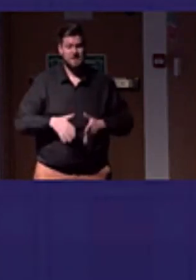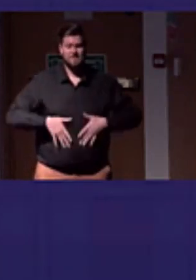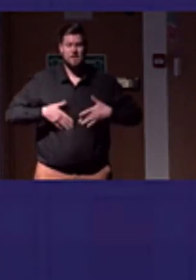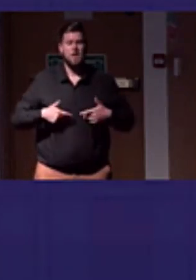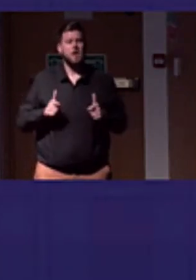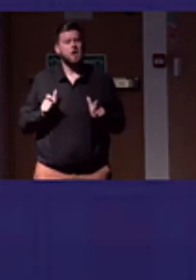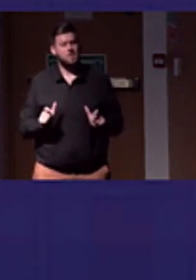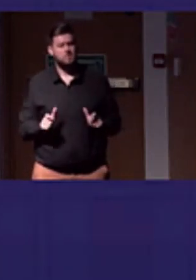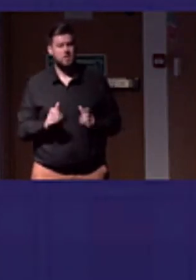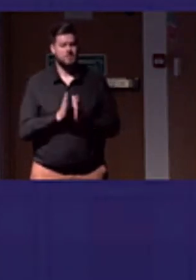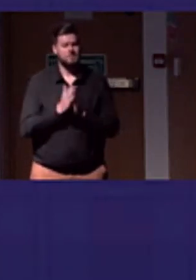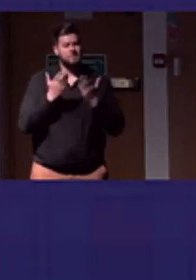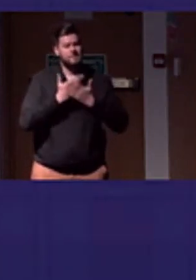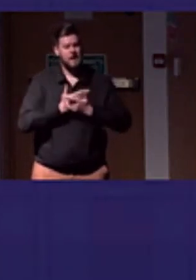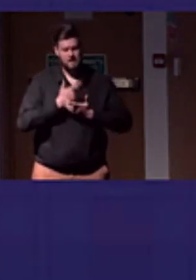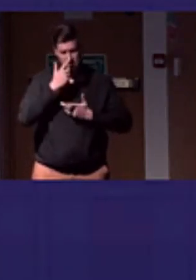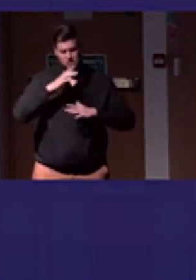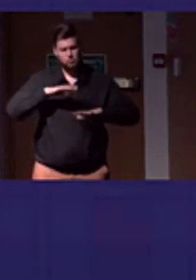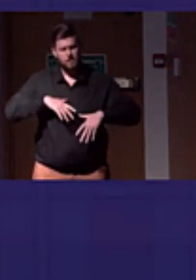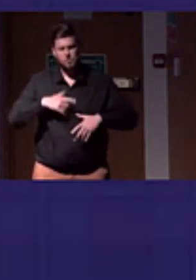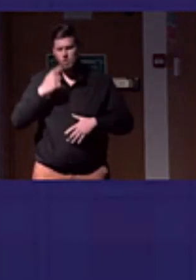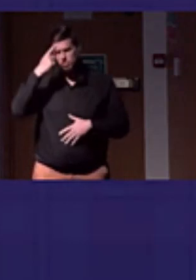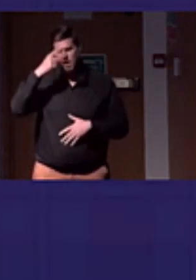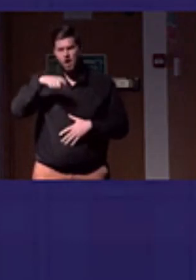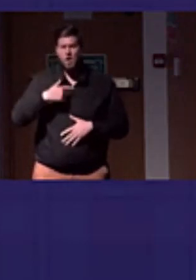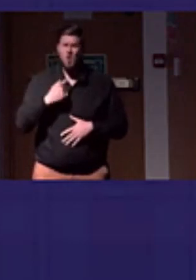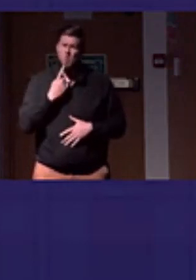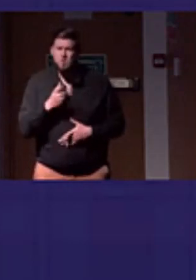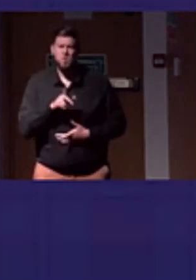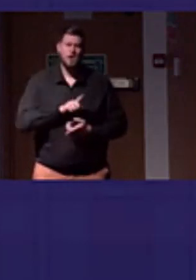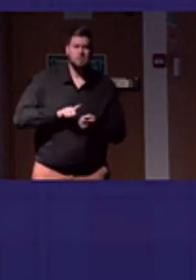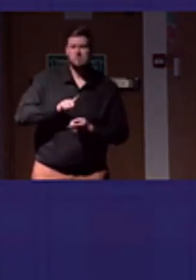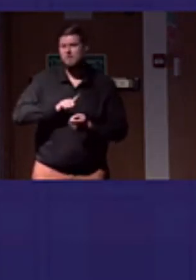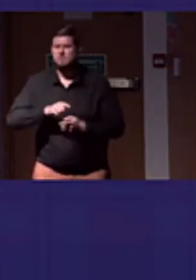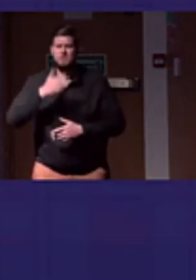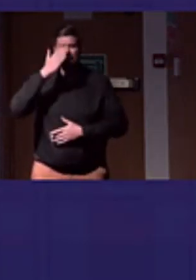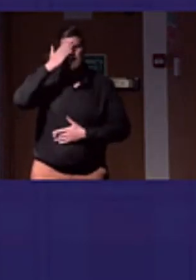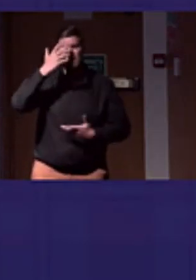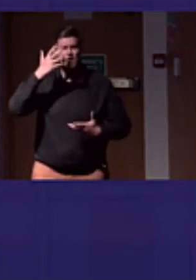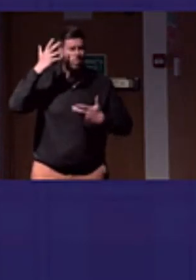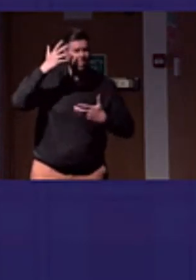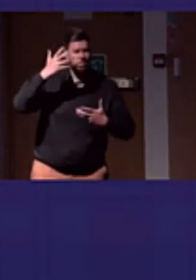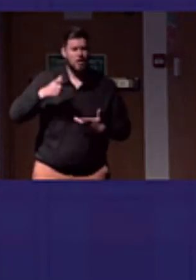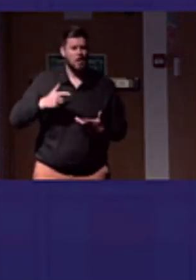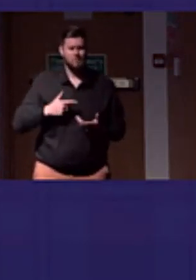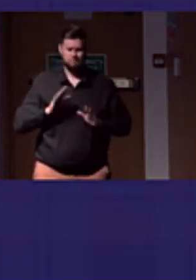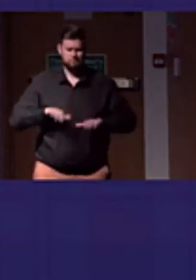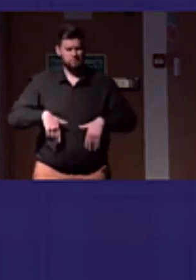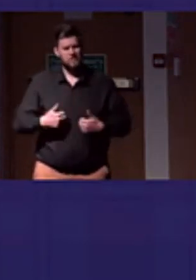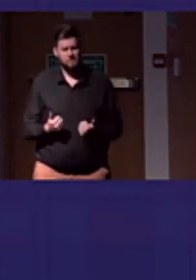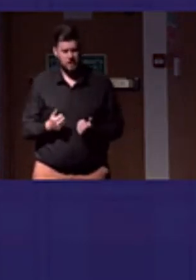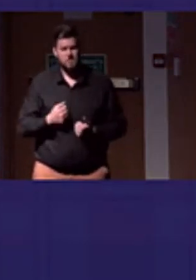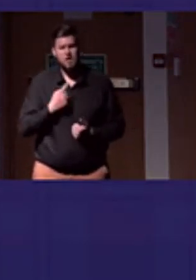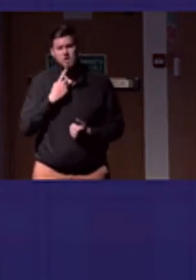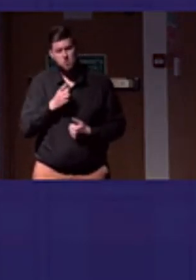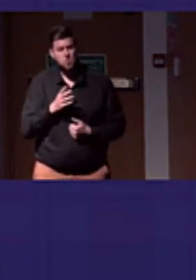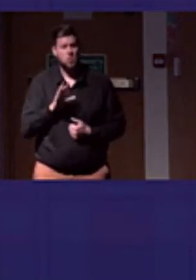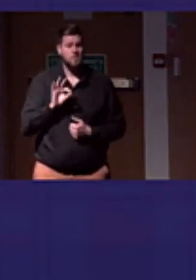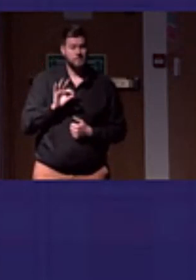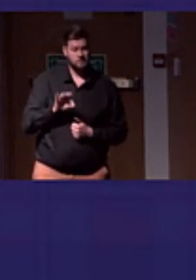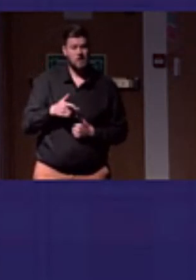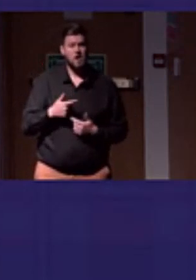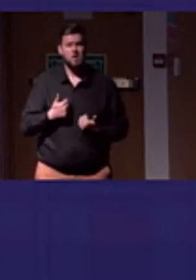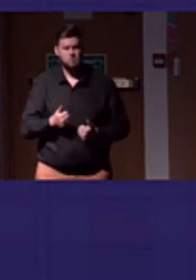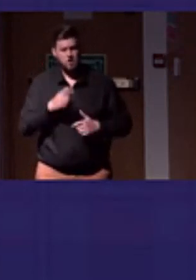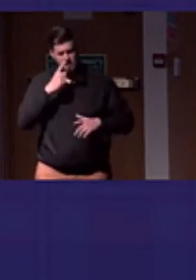Monday. So try it if you haven't. If you can, try it. It's a big deal. It works really, really well. No meeting Friday afternoon.